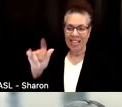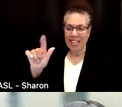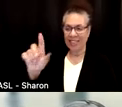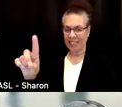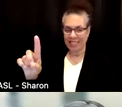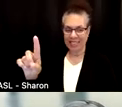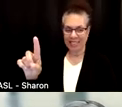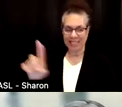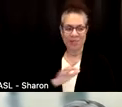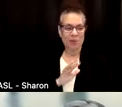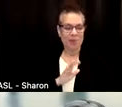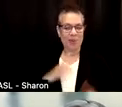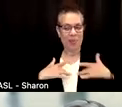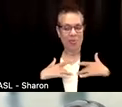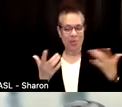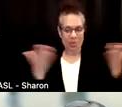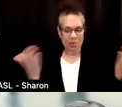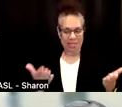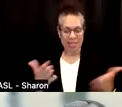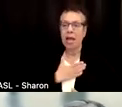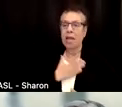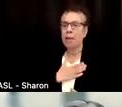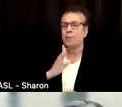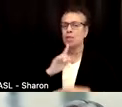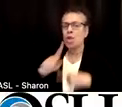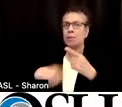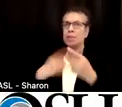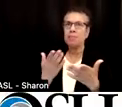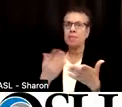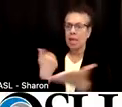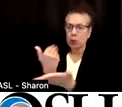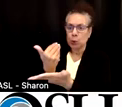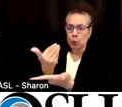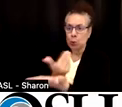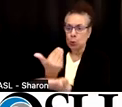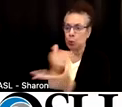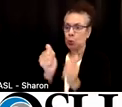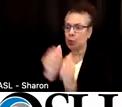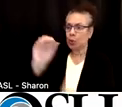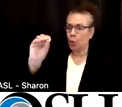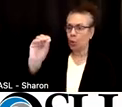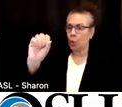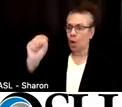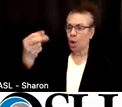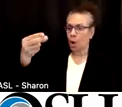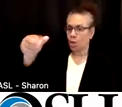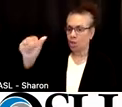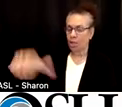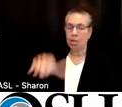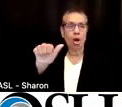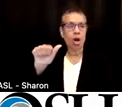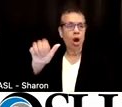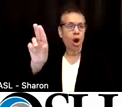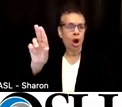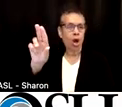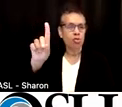very happy to be here, and I'm very happy to talk about something relatively new with OSHA. So both Audrey and